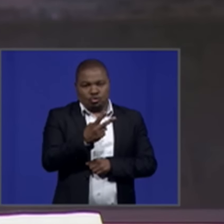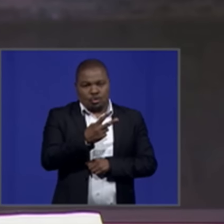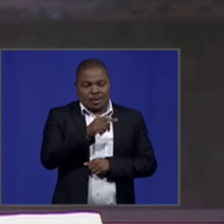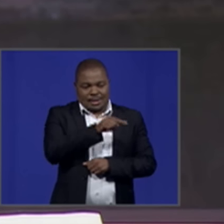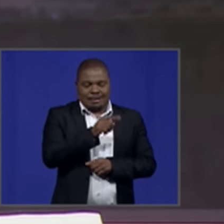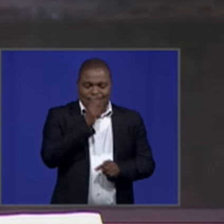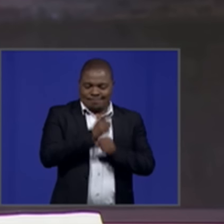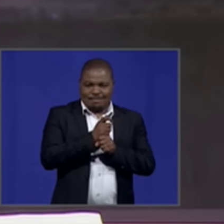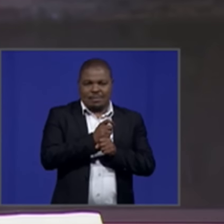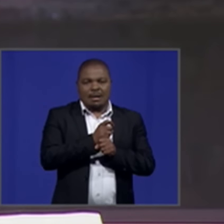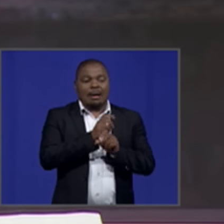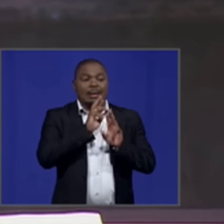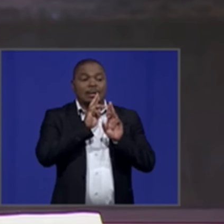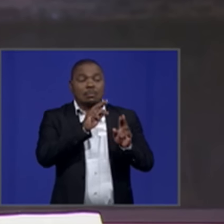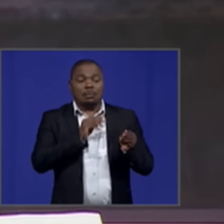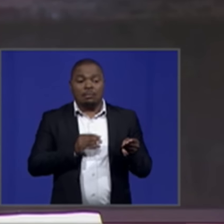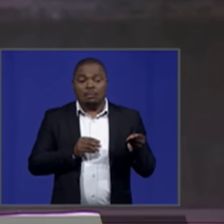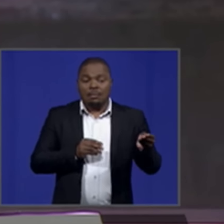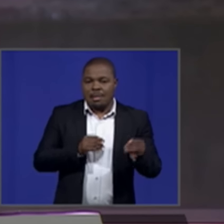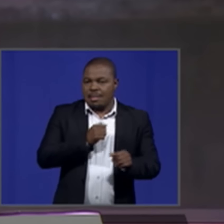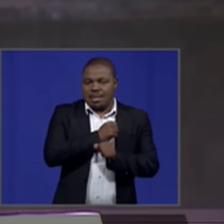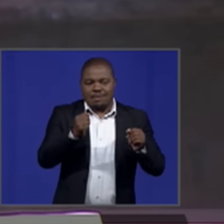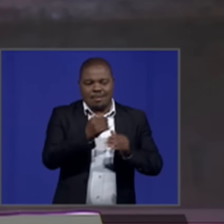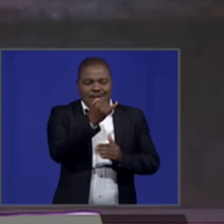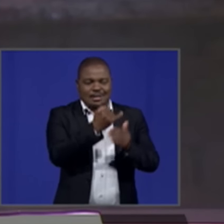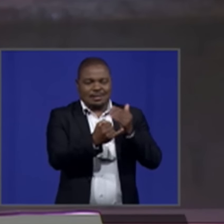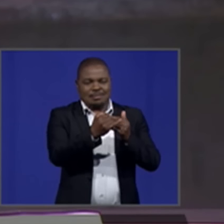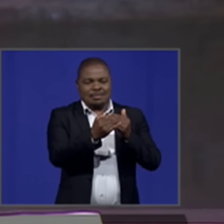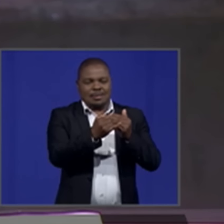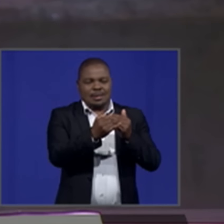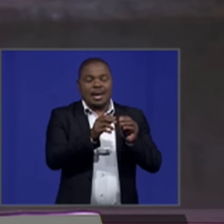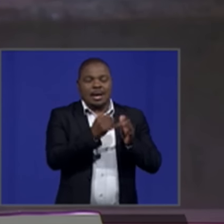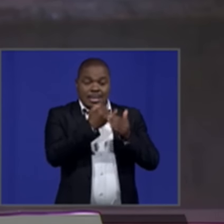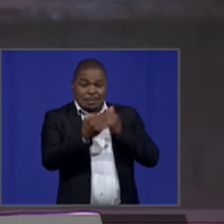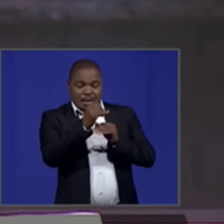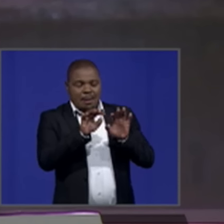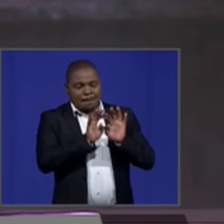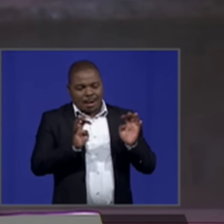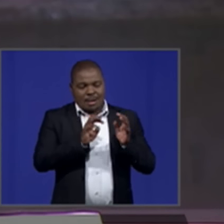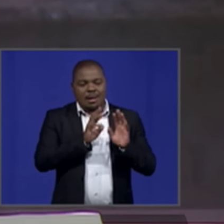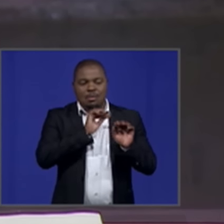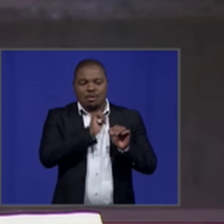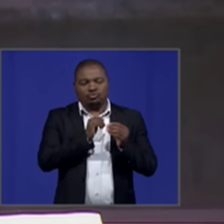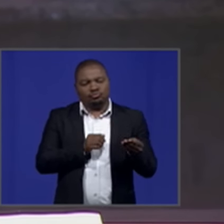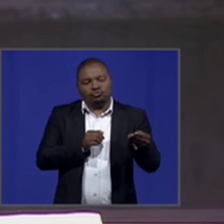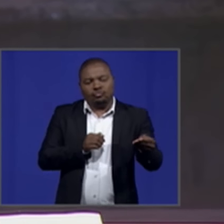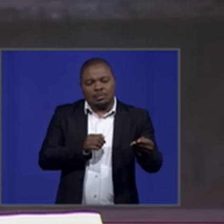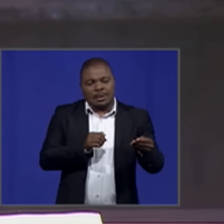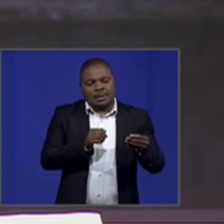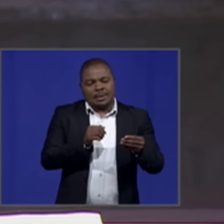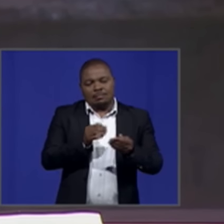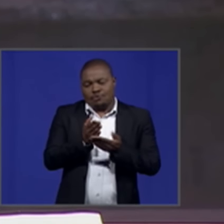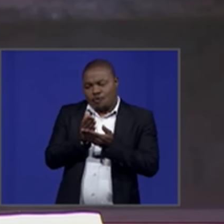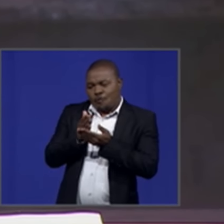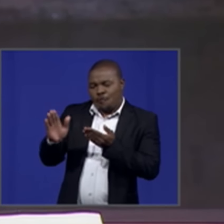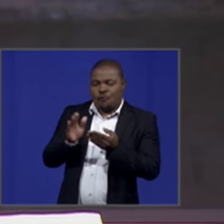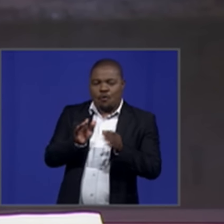refer the report of the independent panel to an impeachment committee